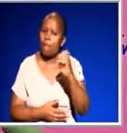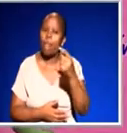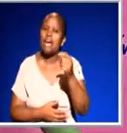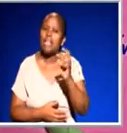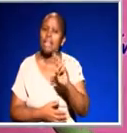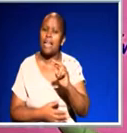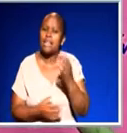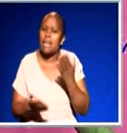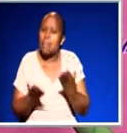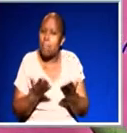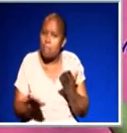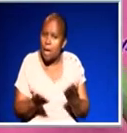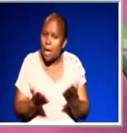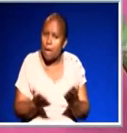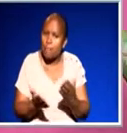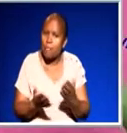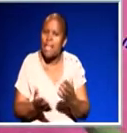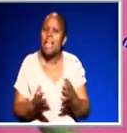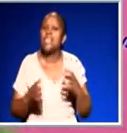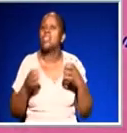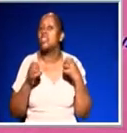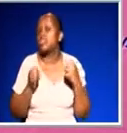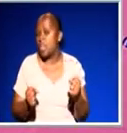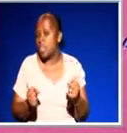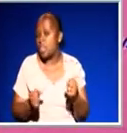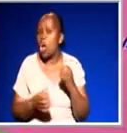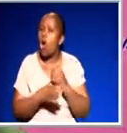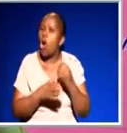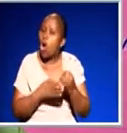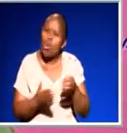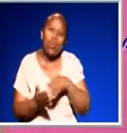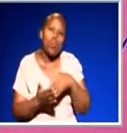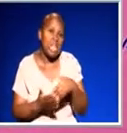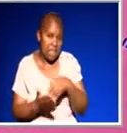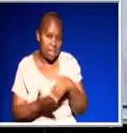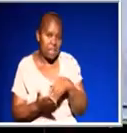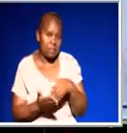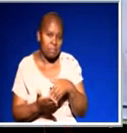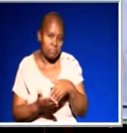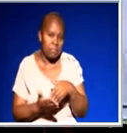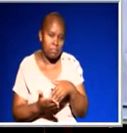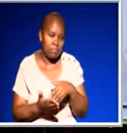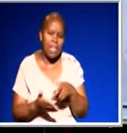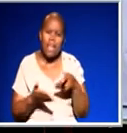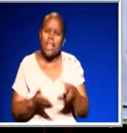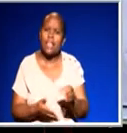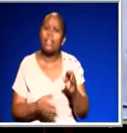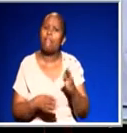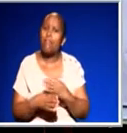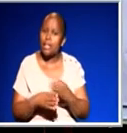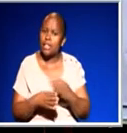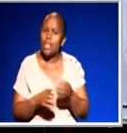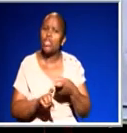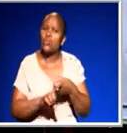be either strengths or weaknesses. These factors